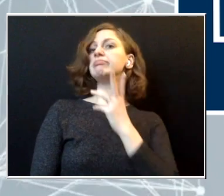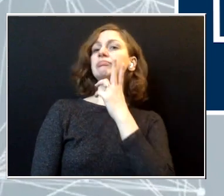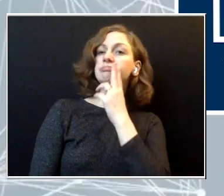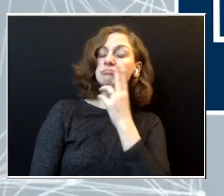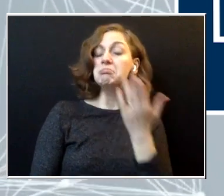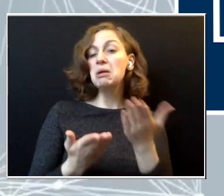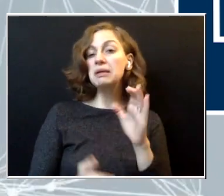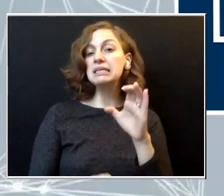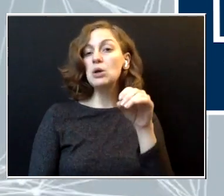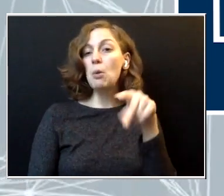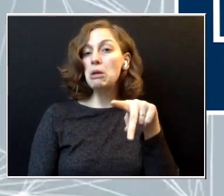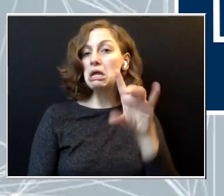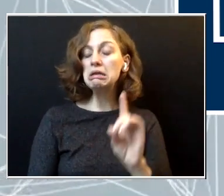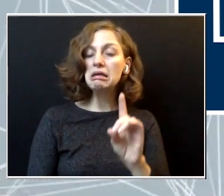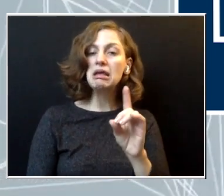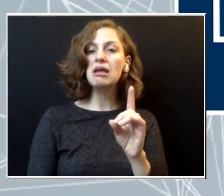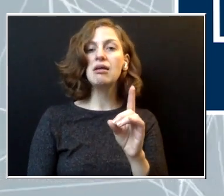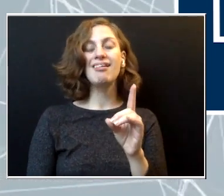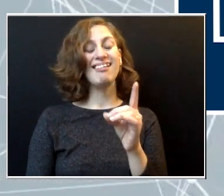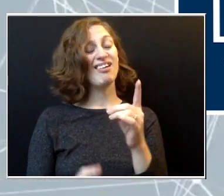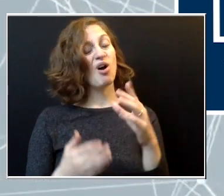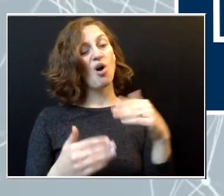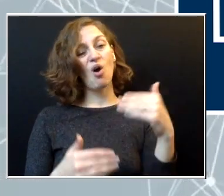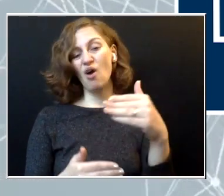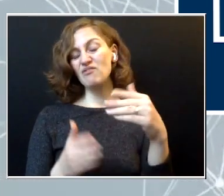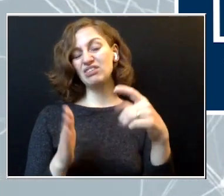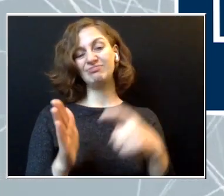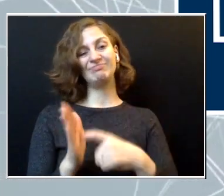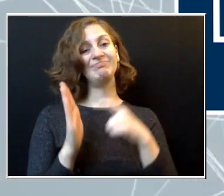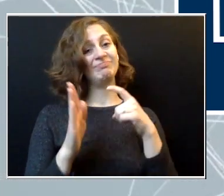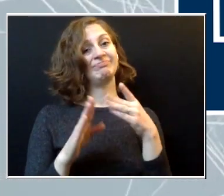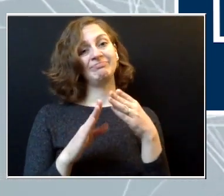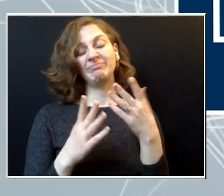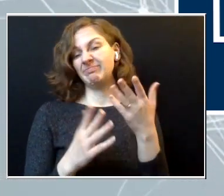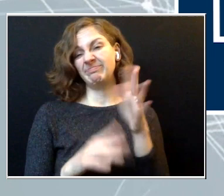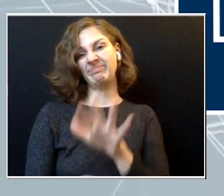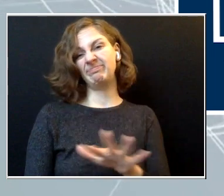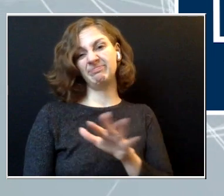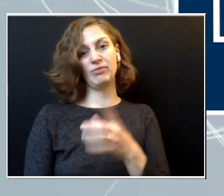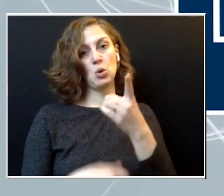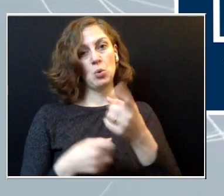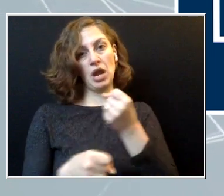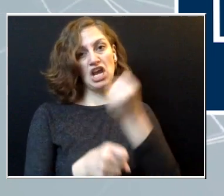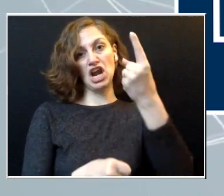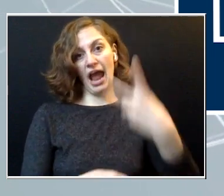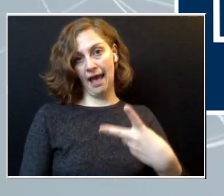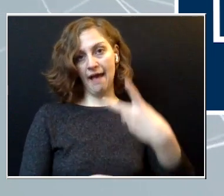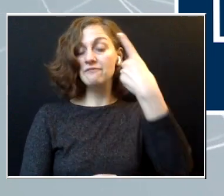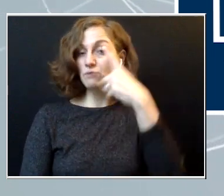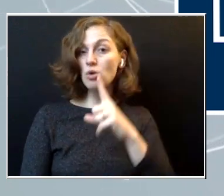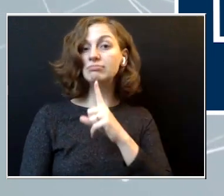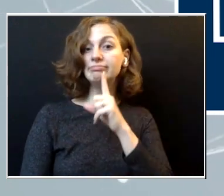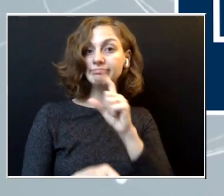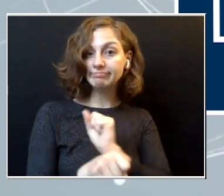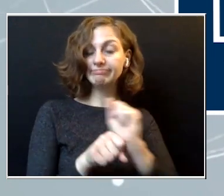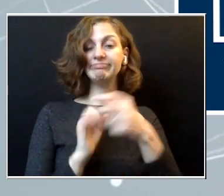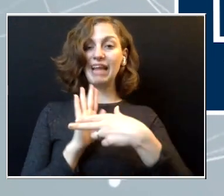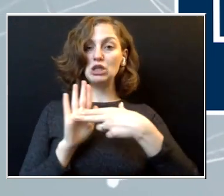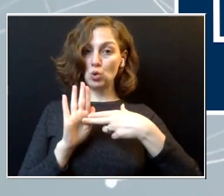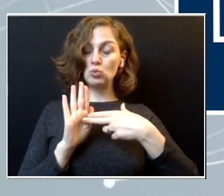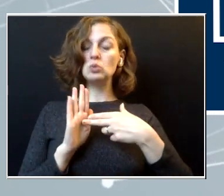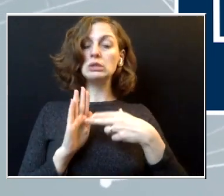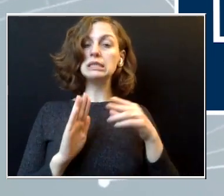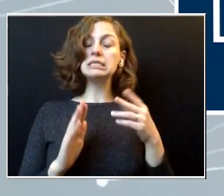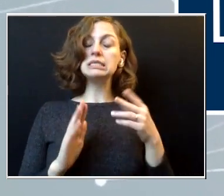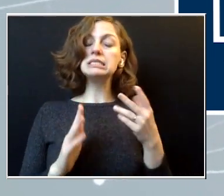takes people almost 1.5 years to get diagnosed. They might be misdiagnosed at least 3 times. And, in the last few